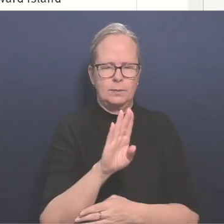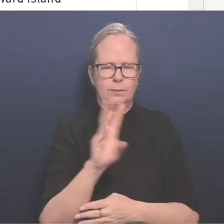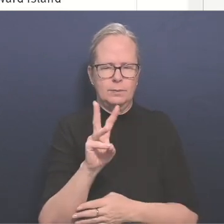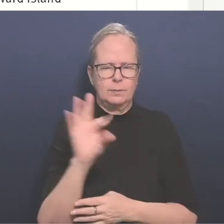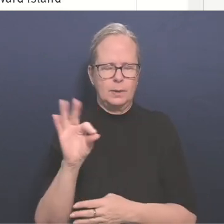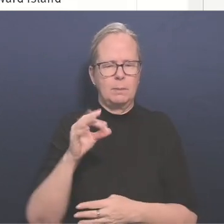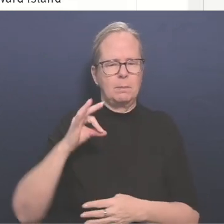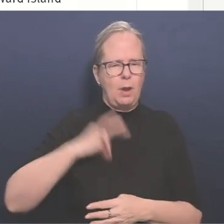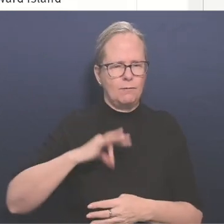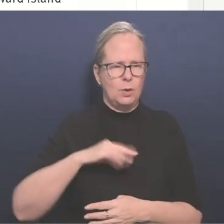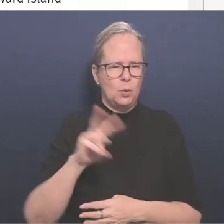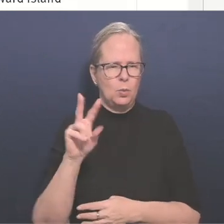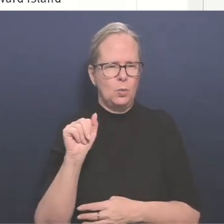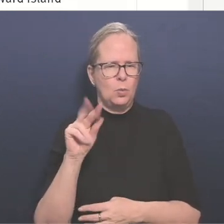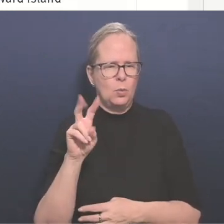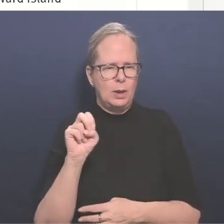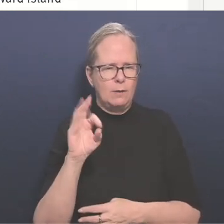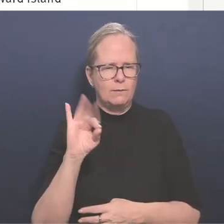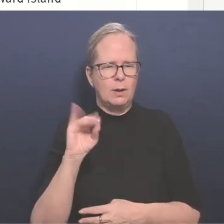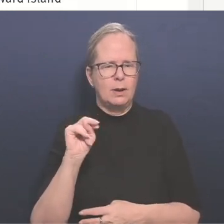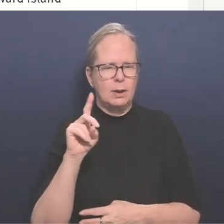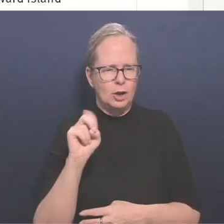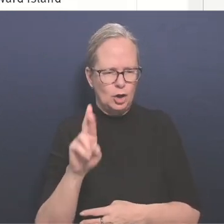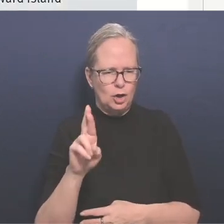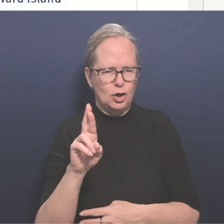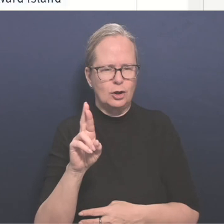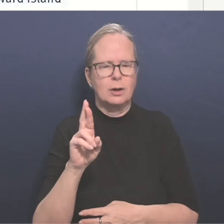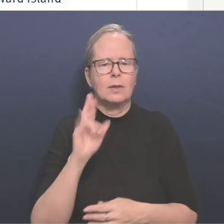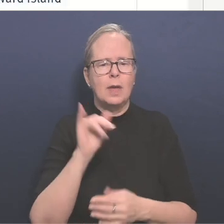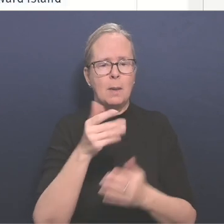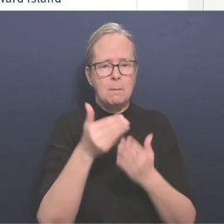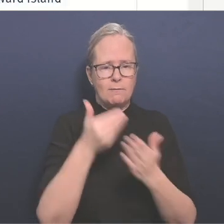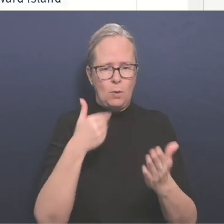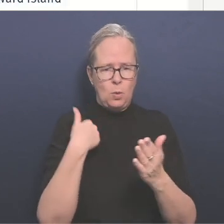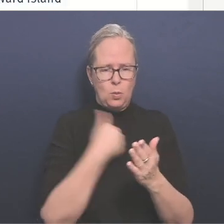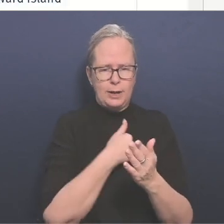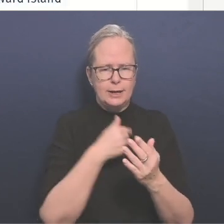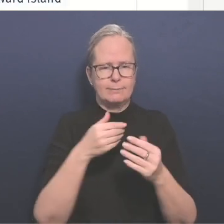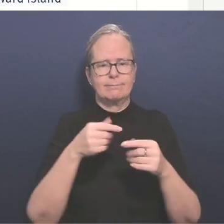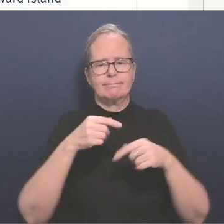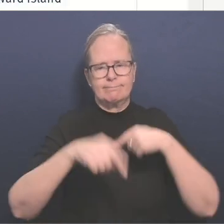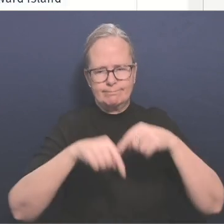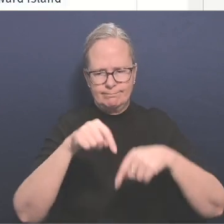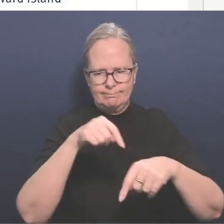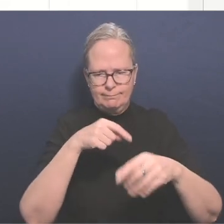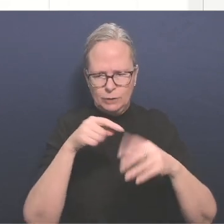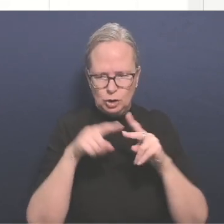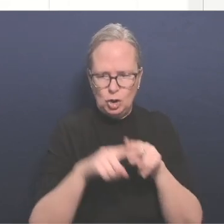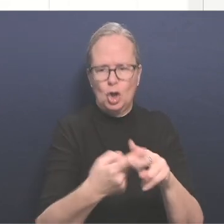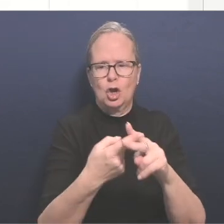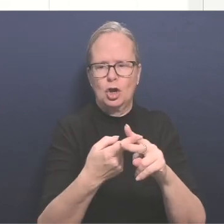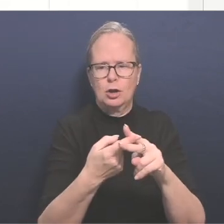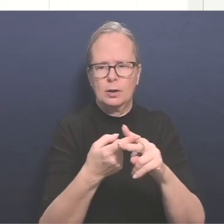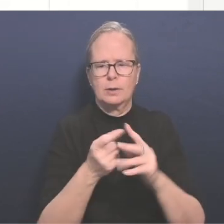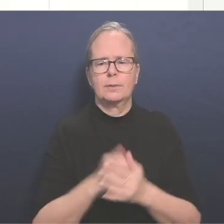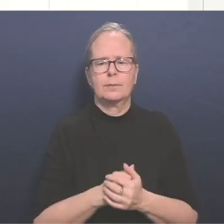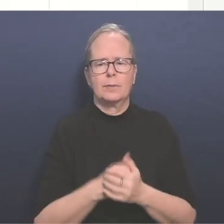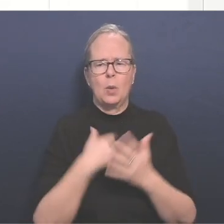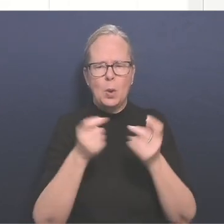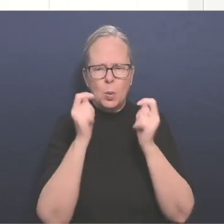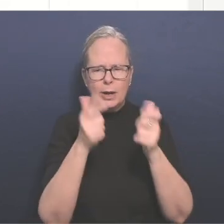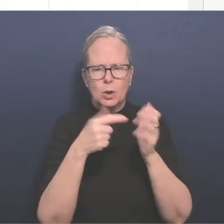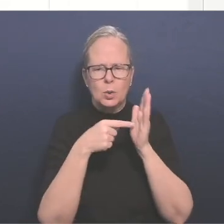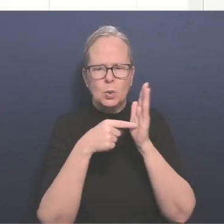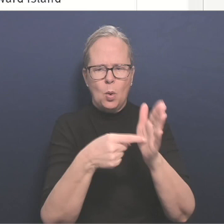which province your client stays in. So for Aisha, we'll be selecting Ontario, and we have selected